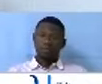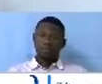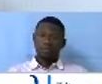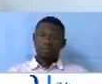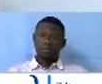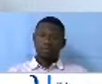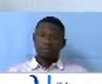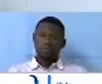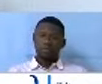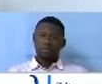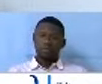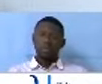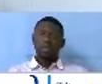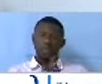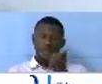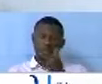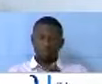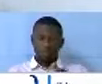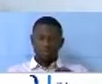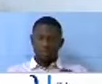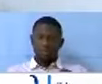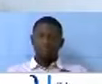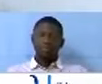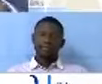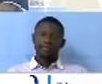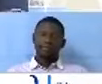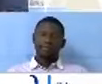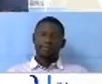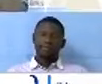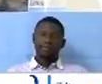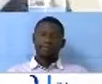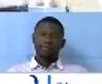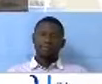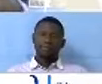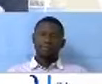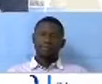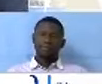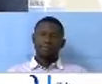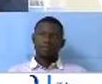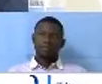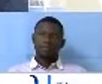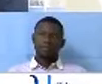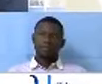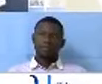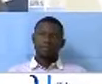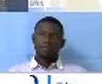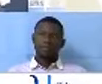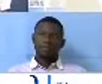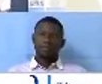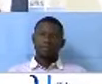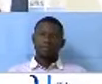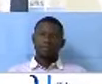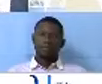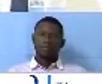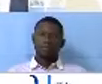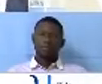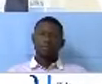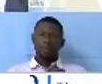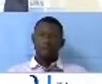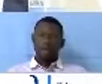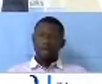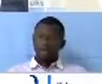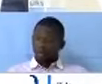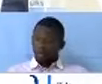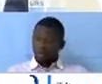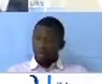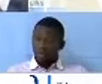again. I said, I quite agree. Namuna. So, by doing this complying with